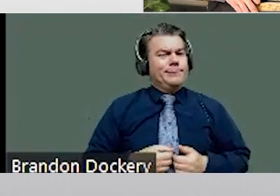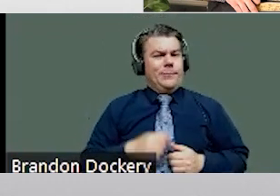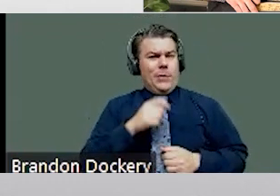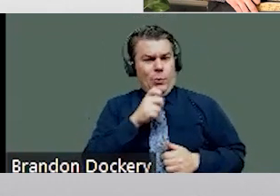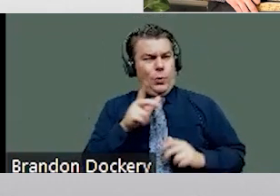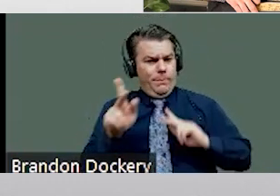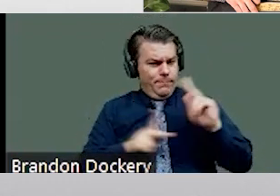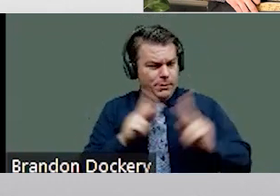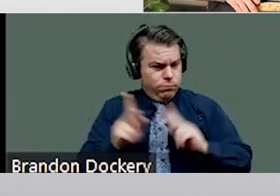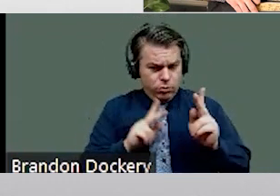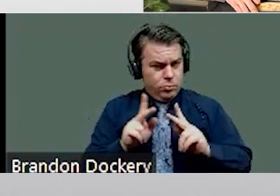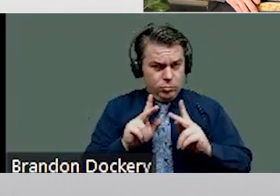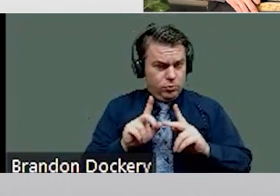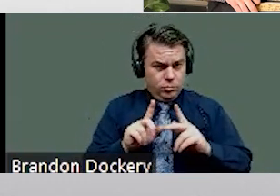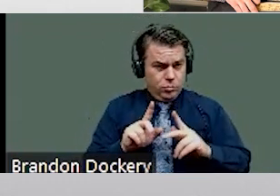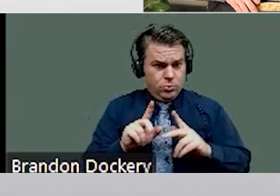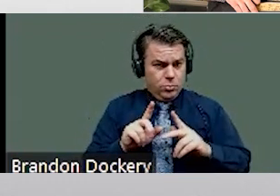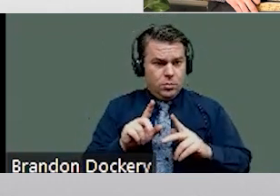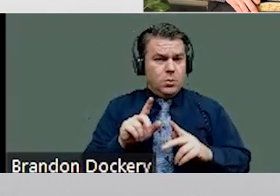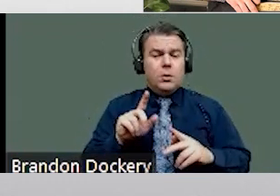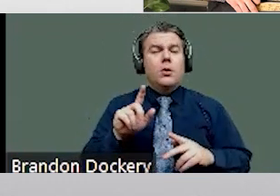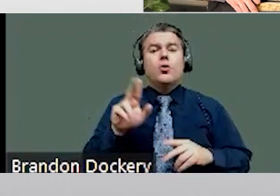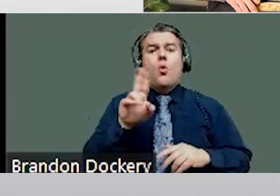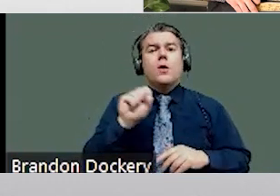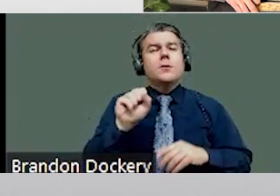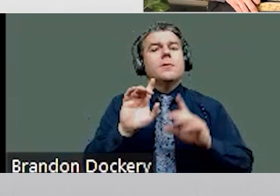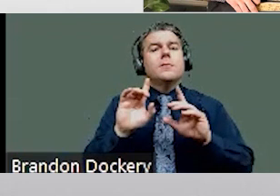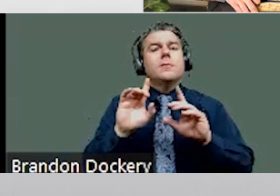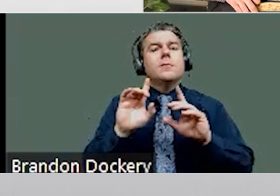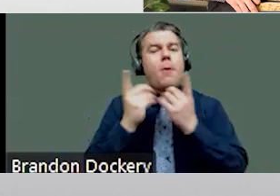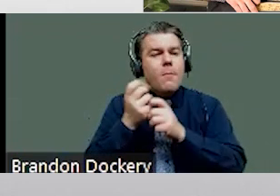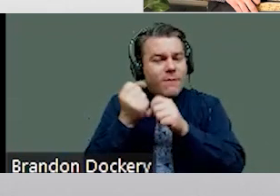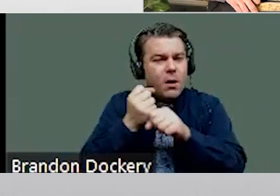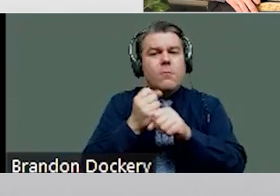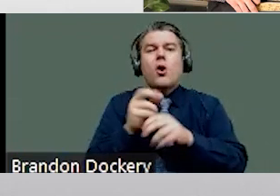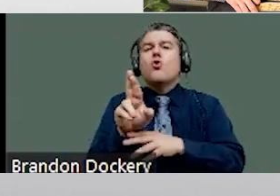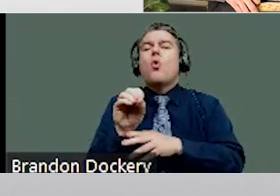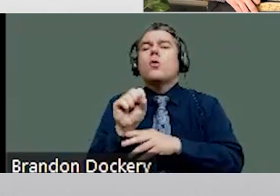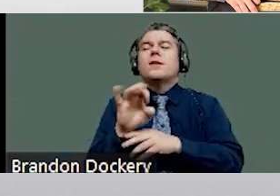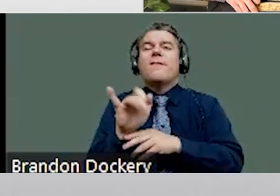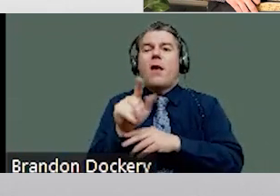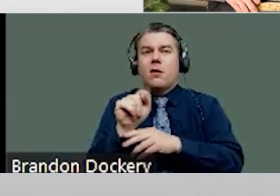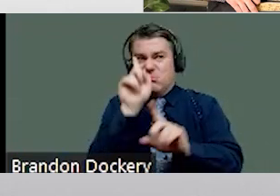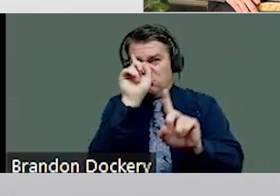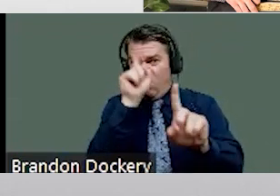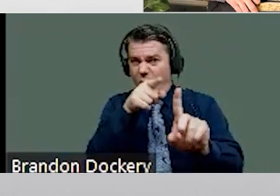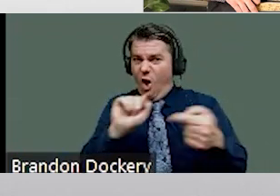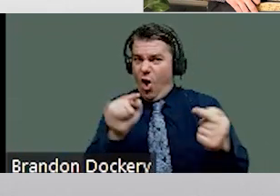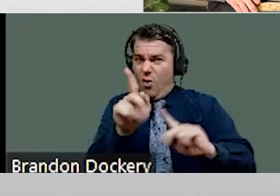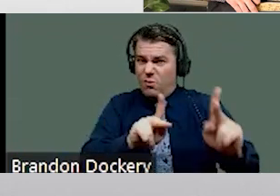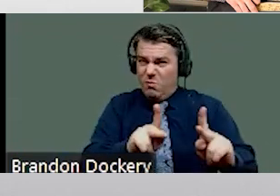the folks who originated out of the US Department of Labor and the Roosevelt administration intend to hurt people? Of course